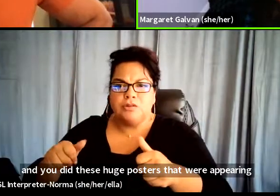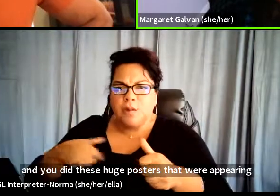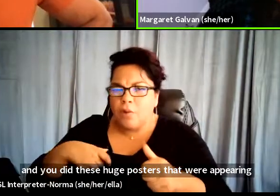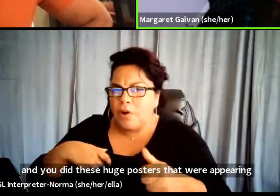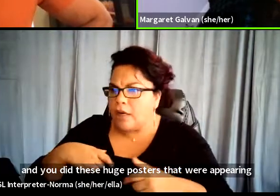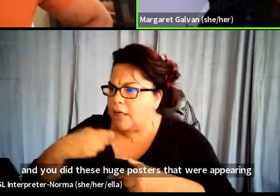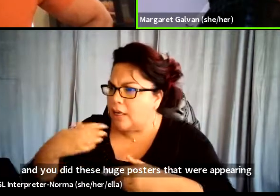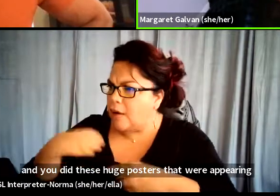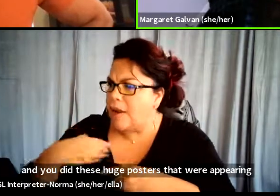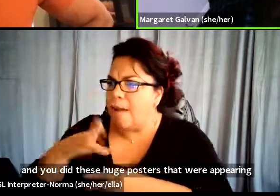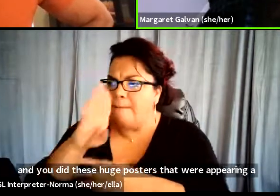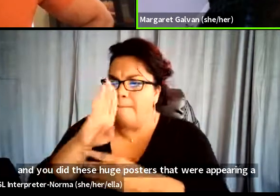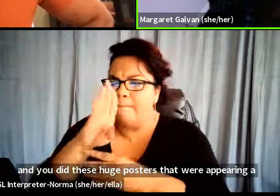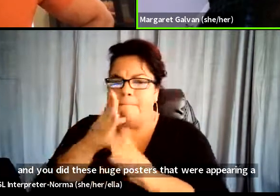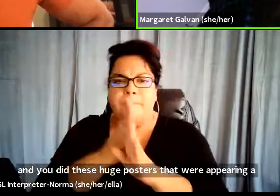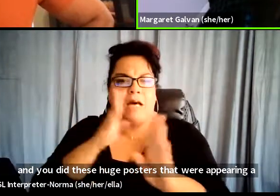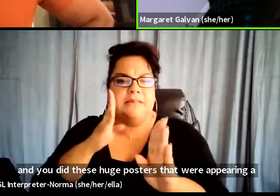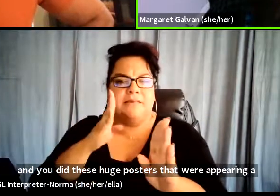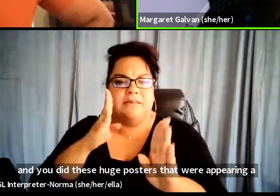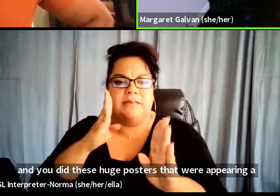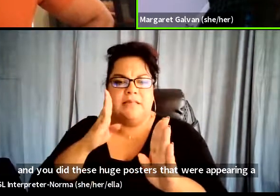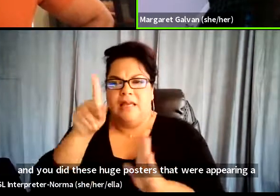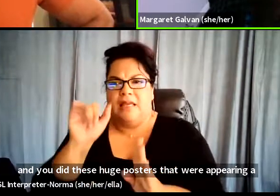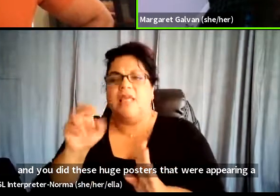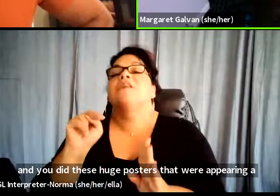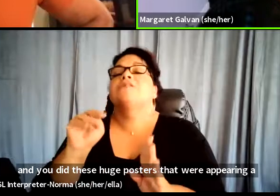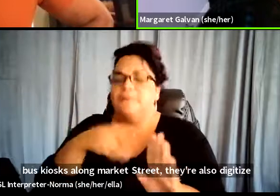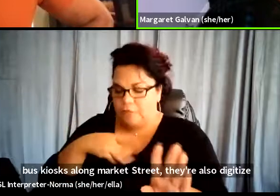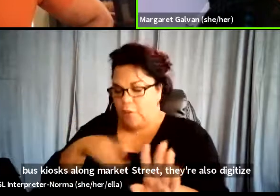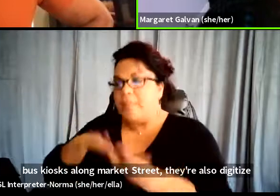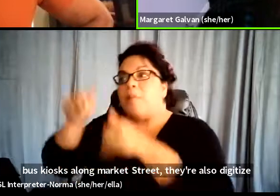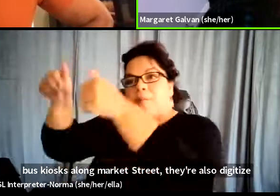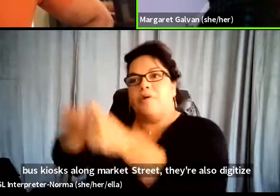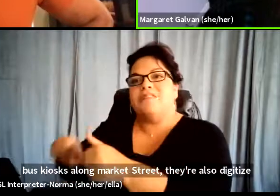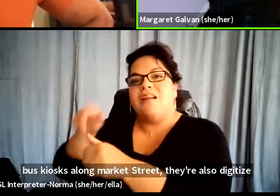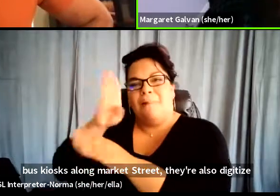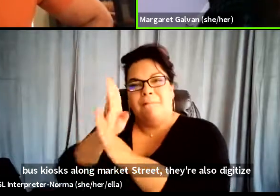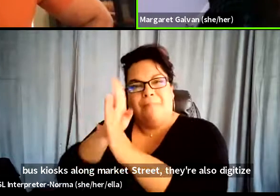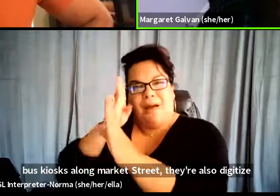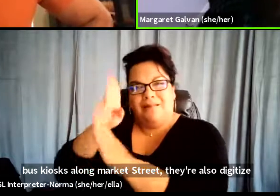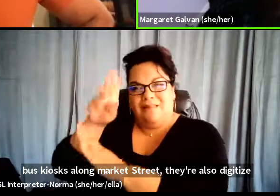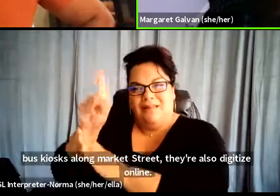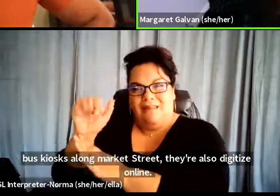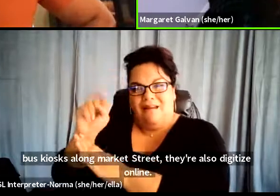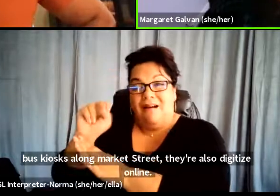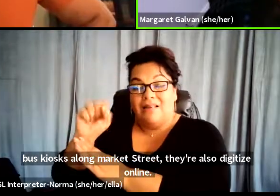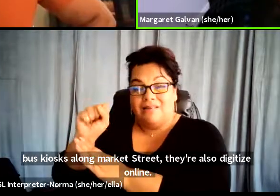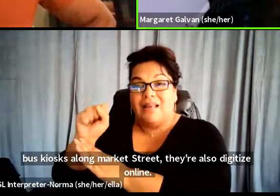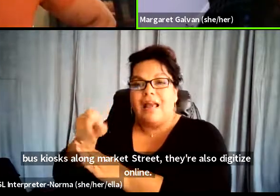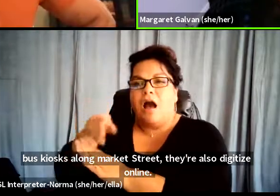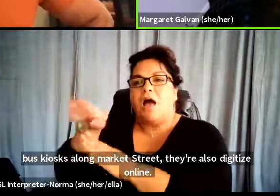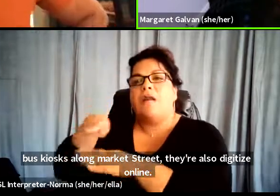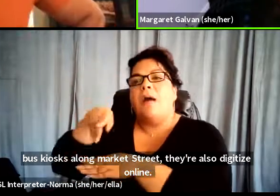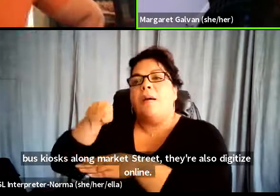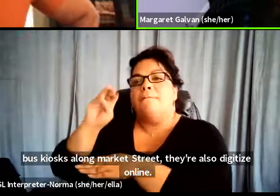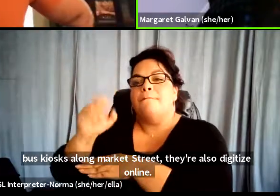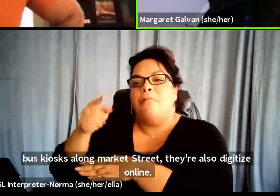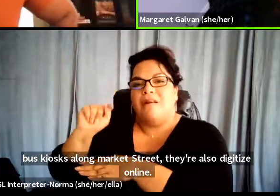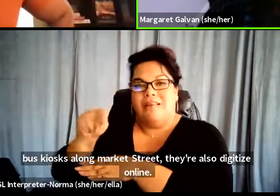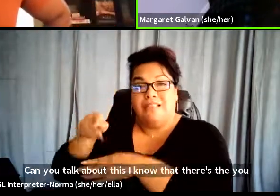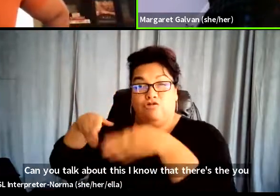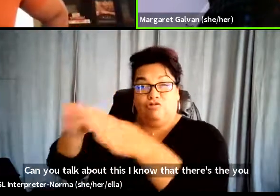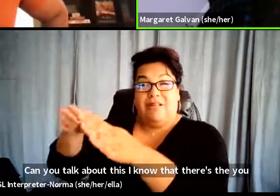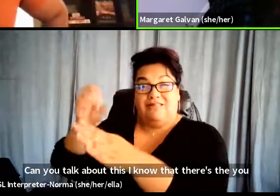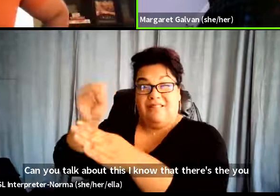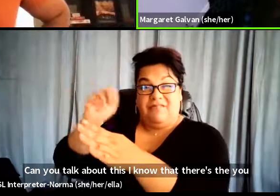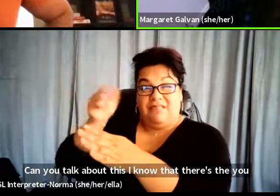along Market Street. They're also, uh, digitized online. Um, can you talk about this? I know there's the, you